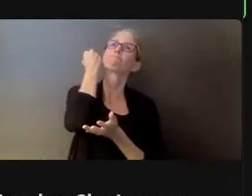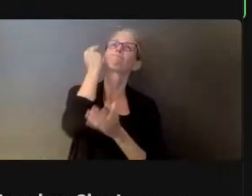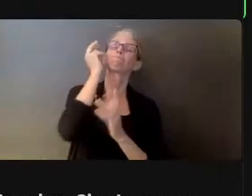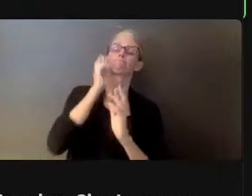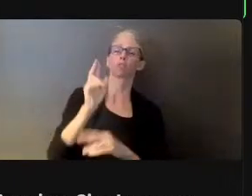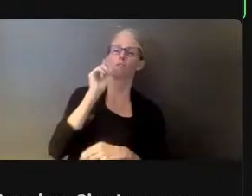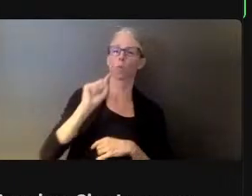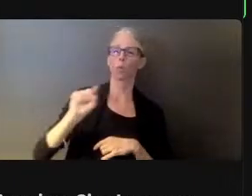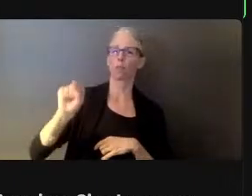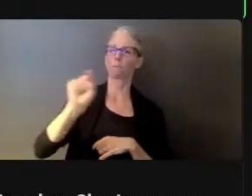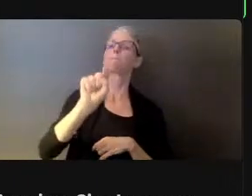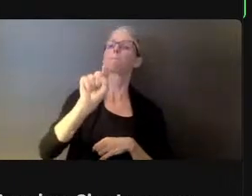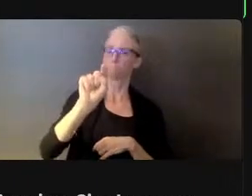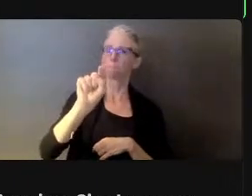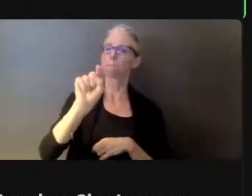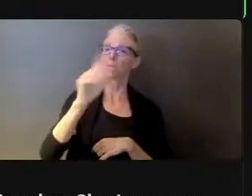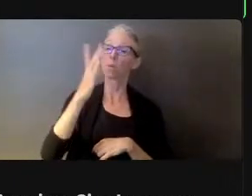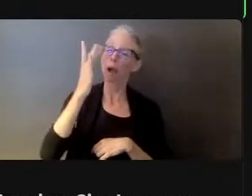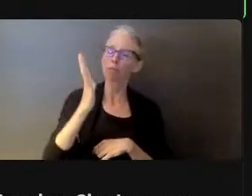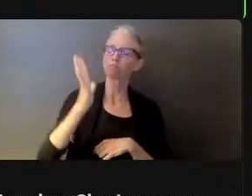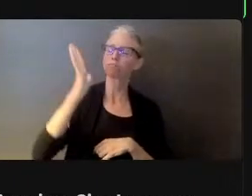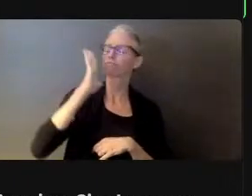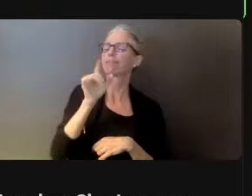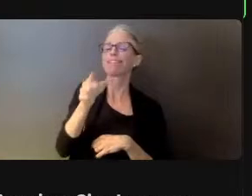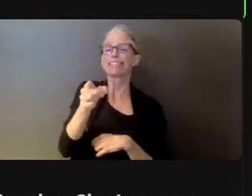these sacred lands.